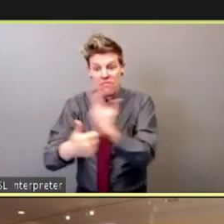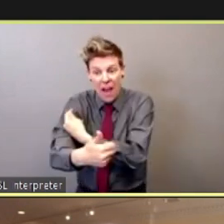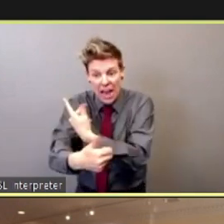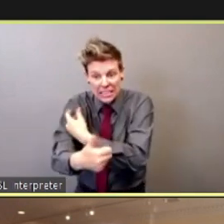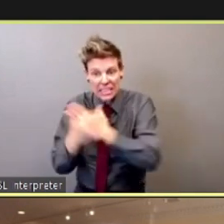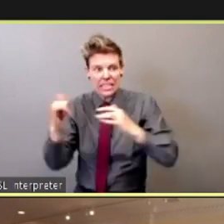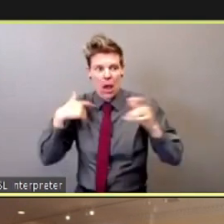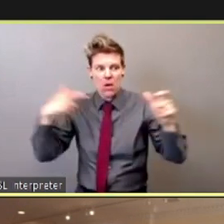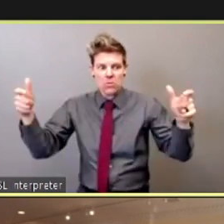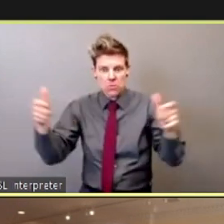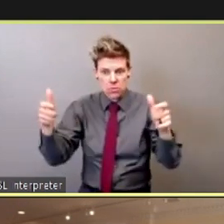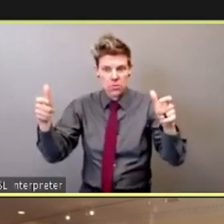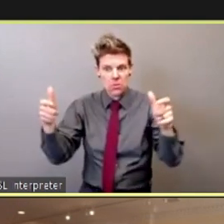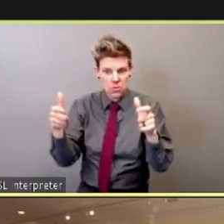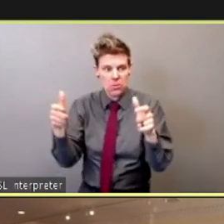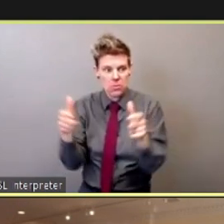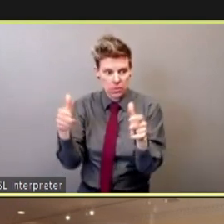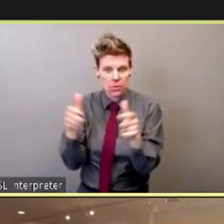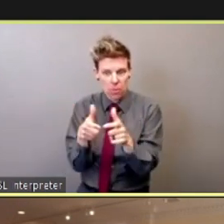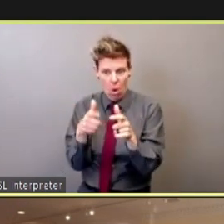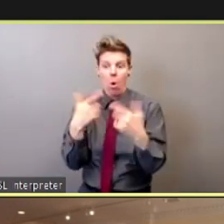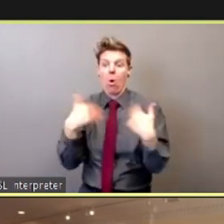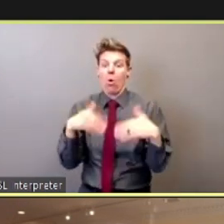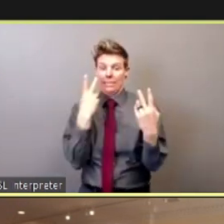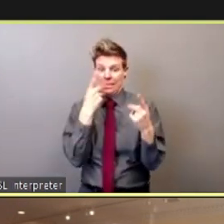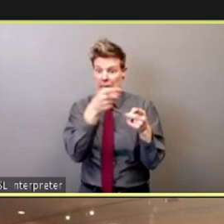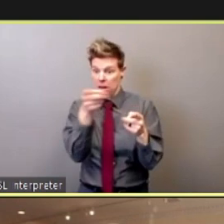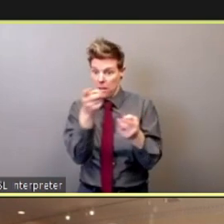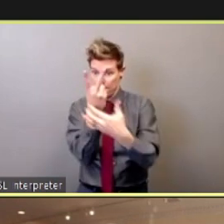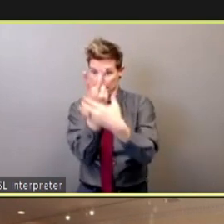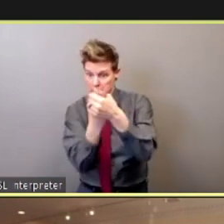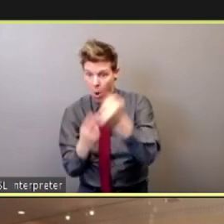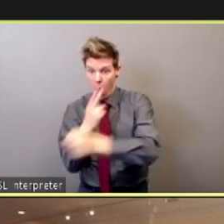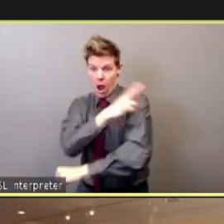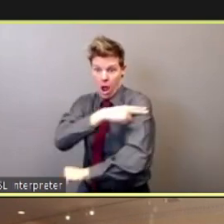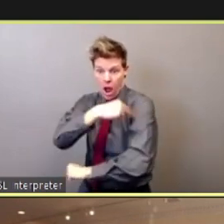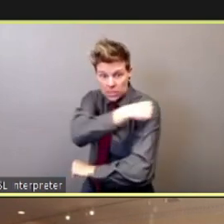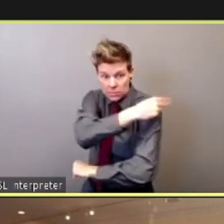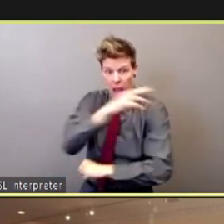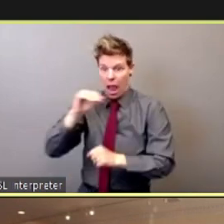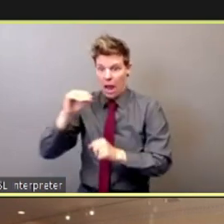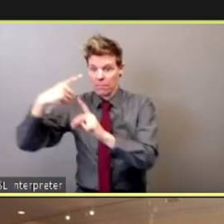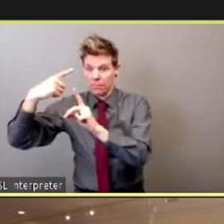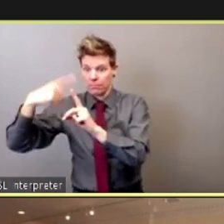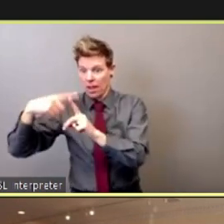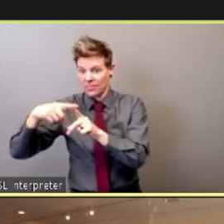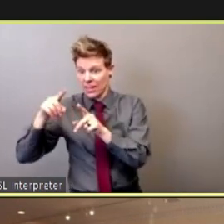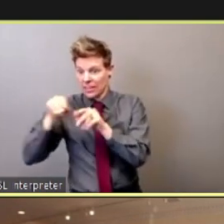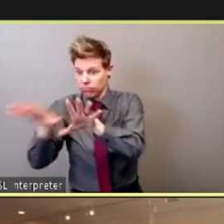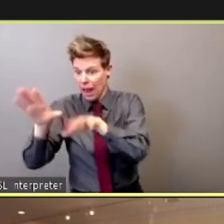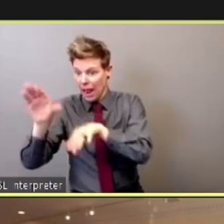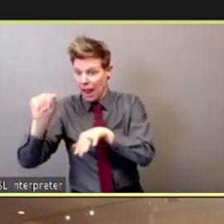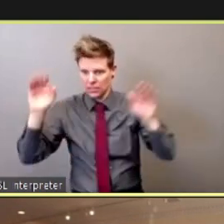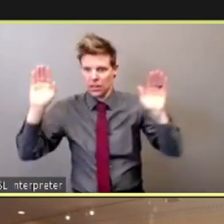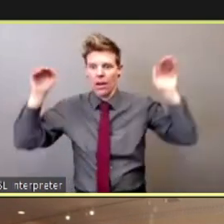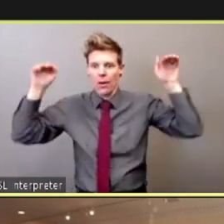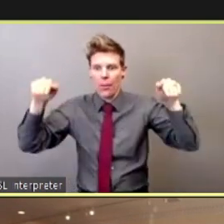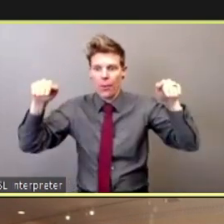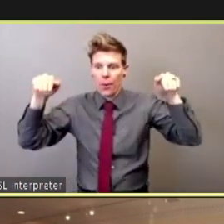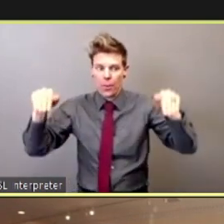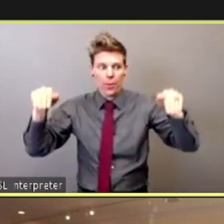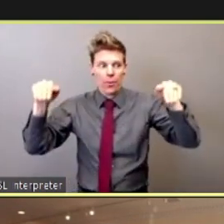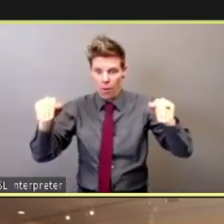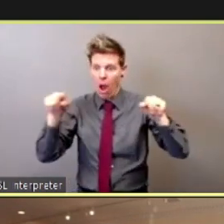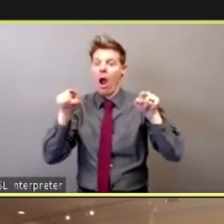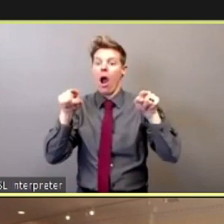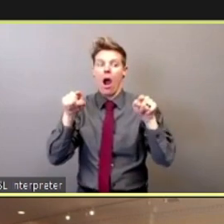data that that's occurring. Unfortunately, we have a really high mortality number today.